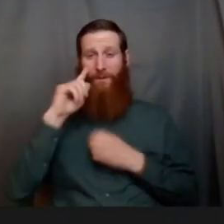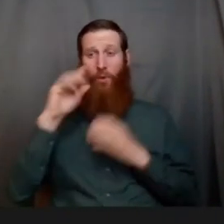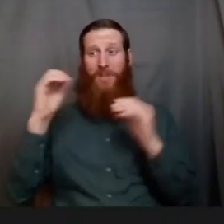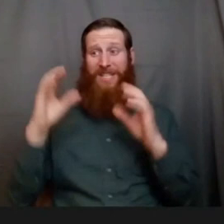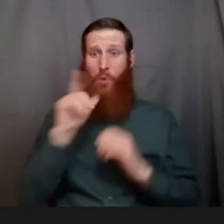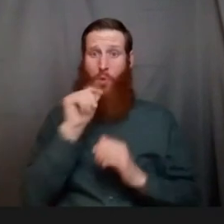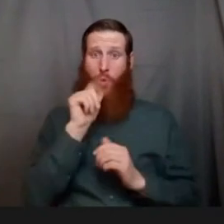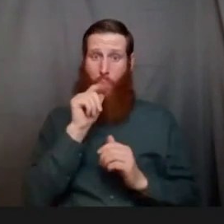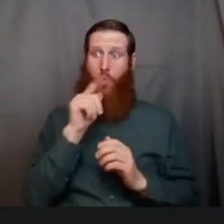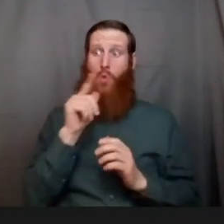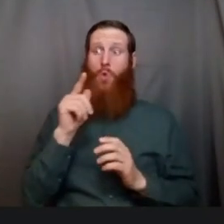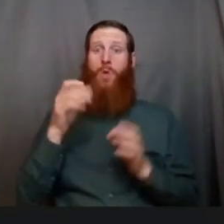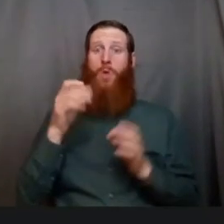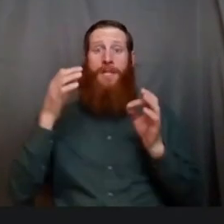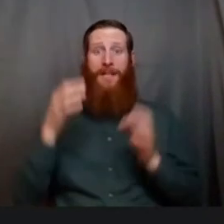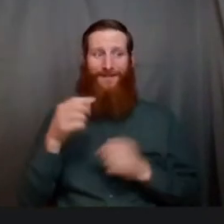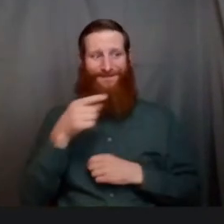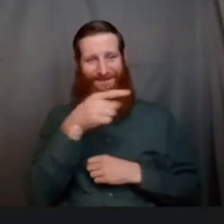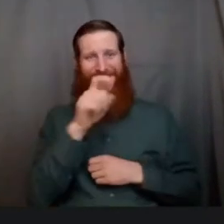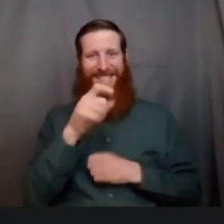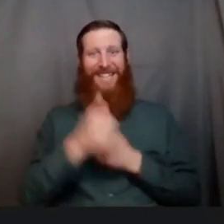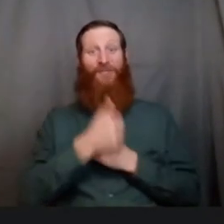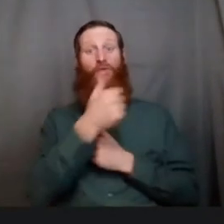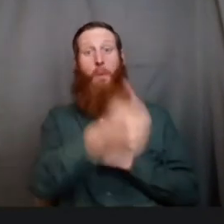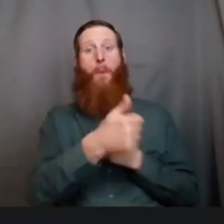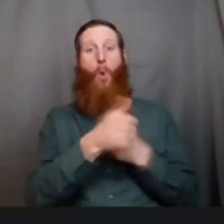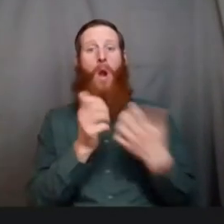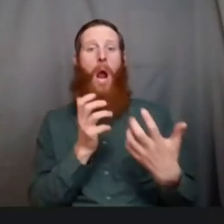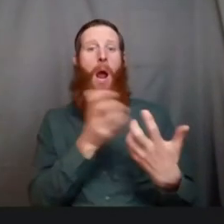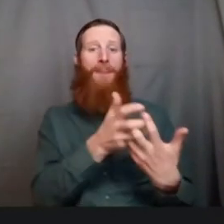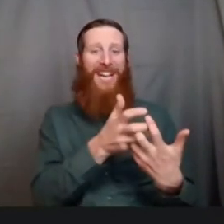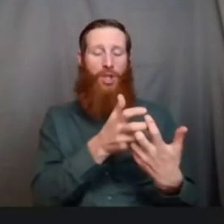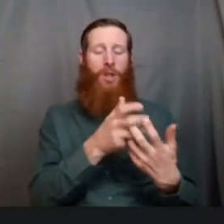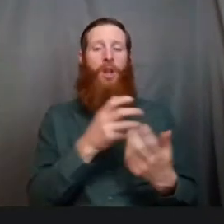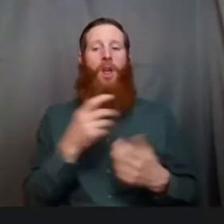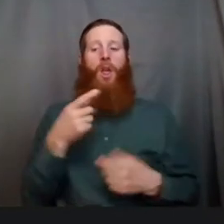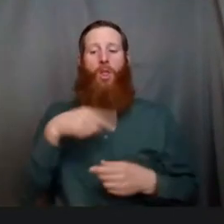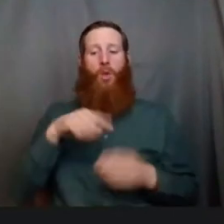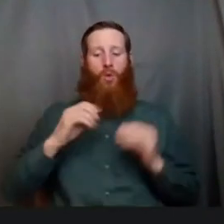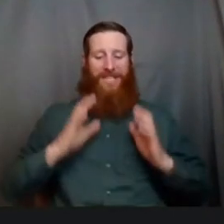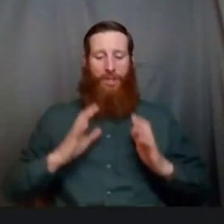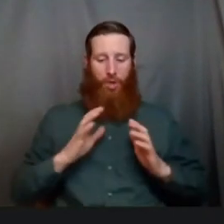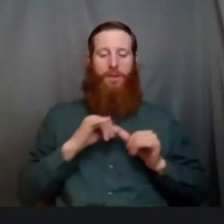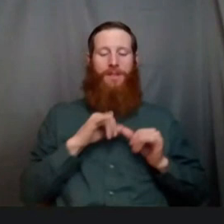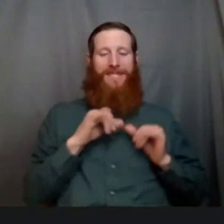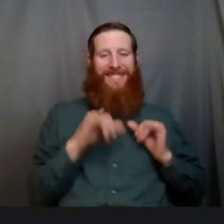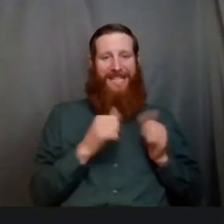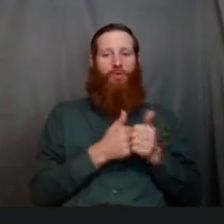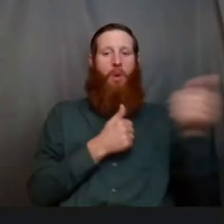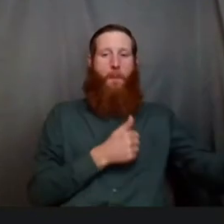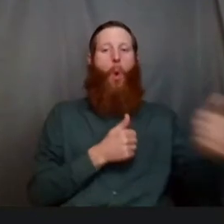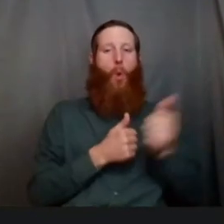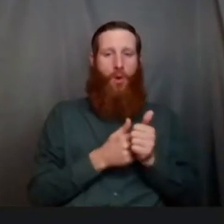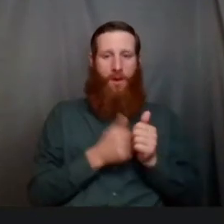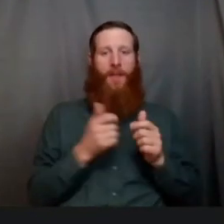they needed a remote accommodation, those are the teachers that will be teaching remote. And then